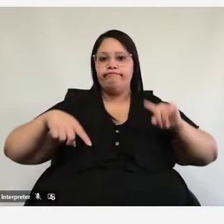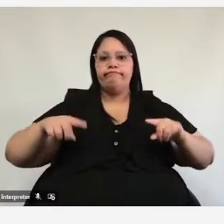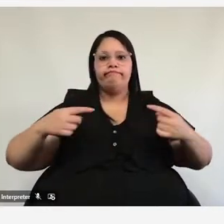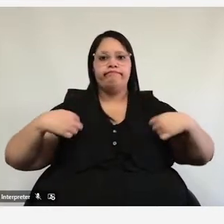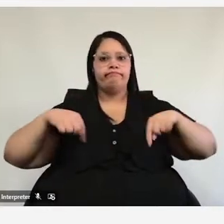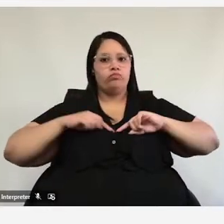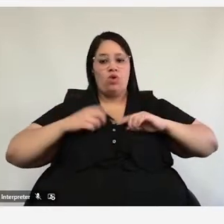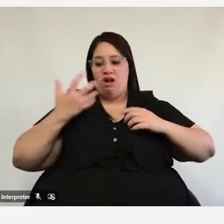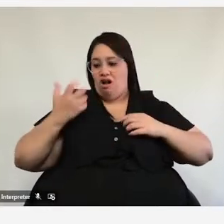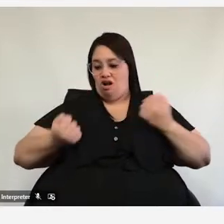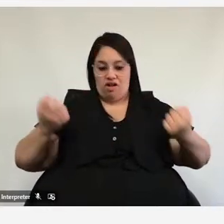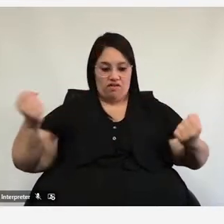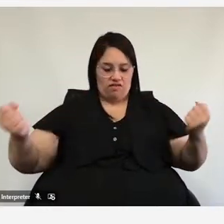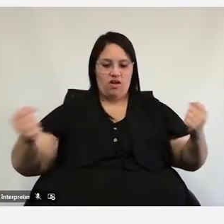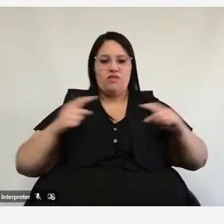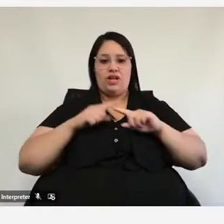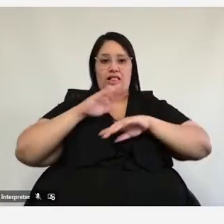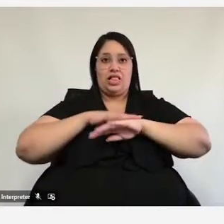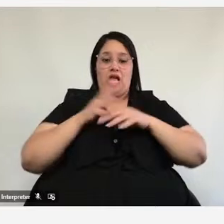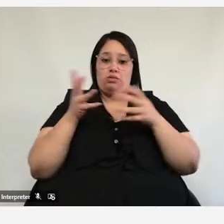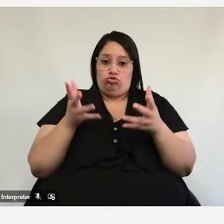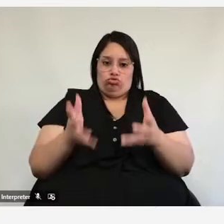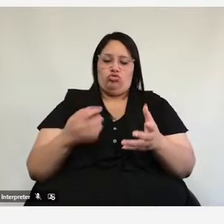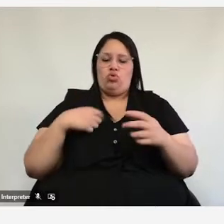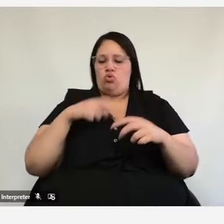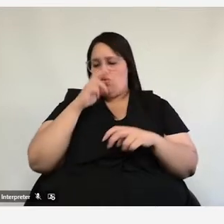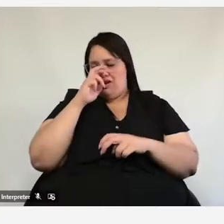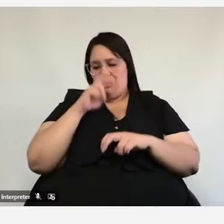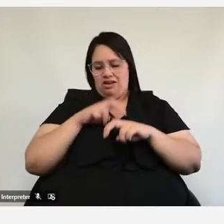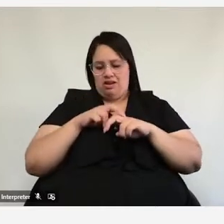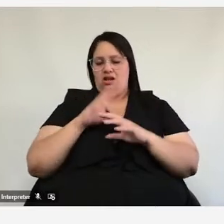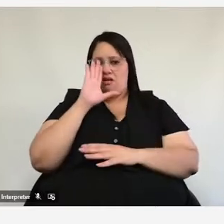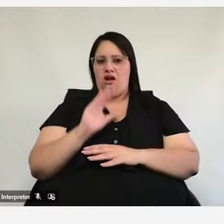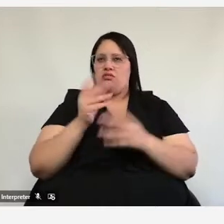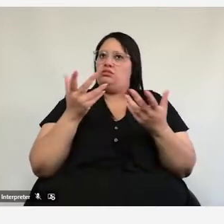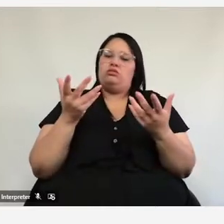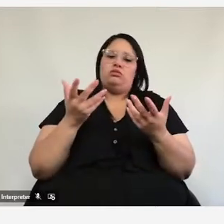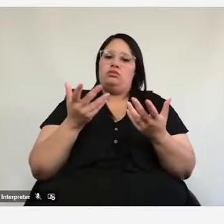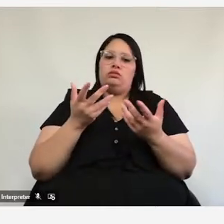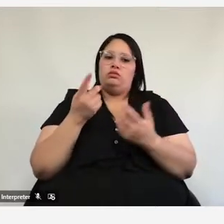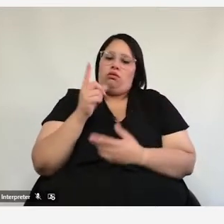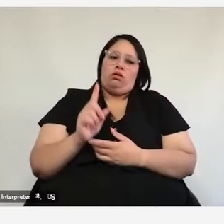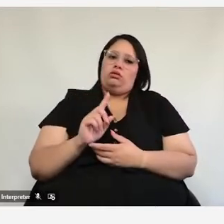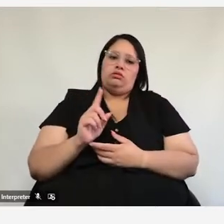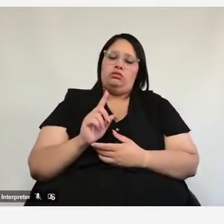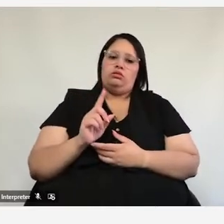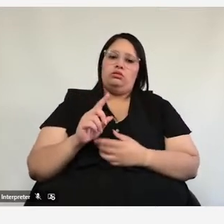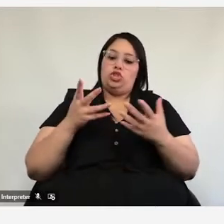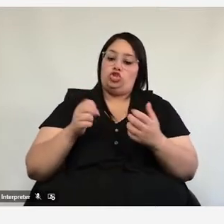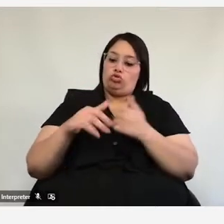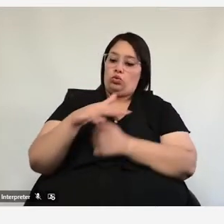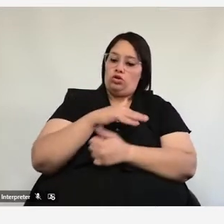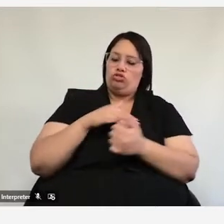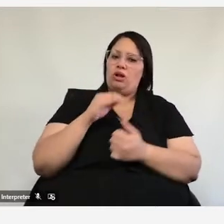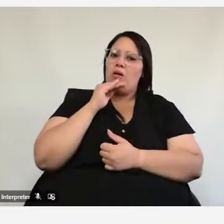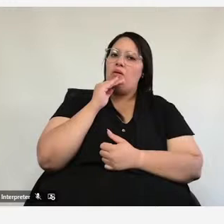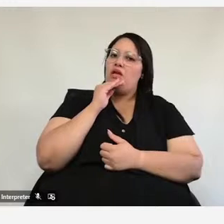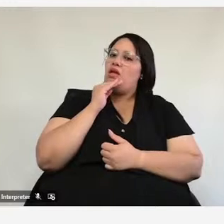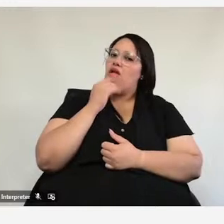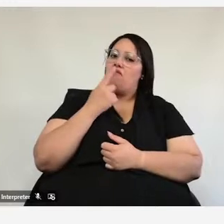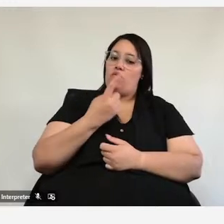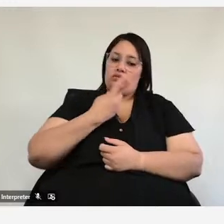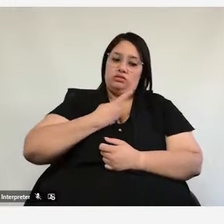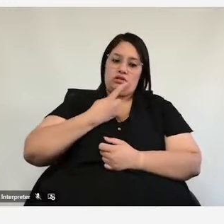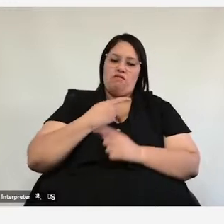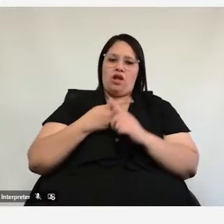harbor, that at times like this, we need to ask what that the situation means for ourselves